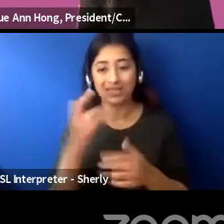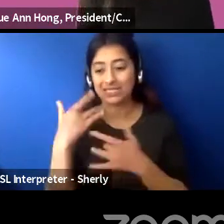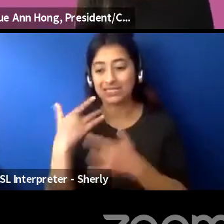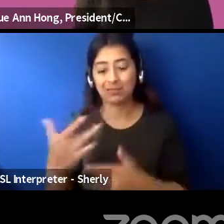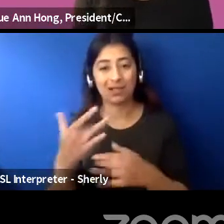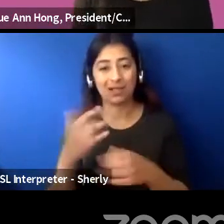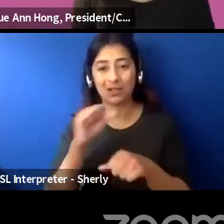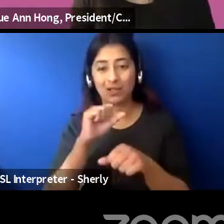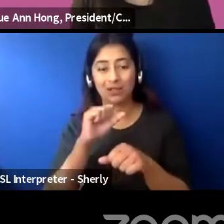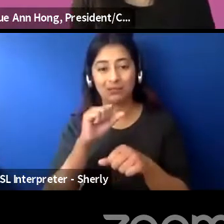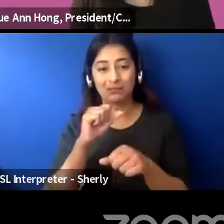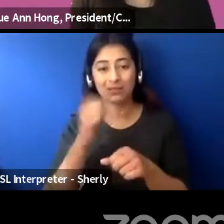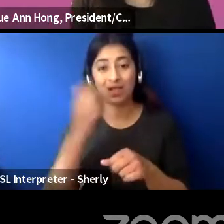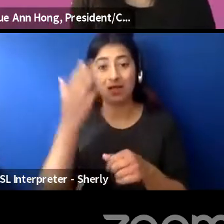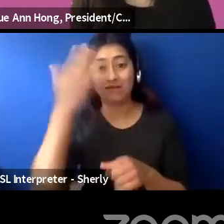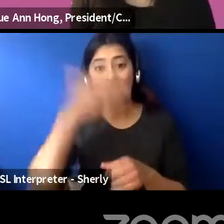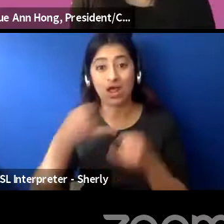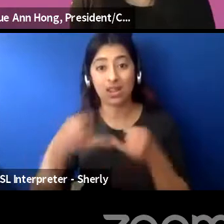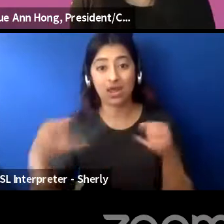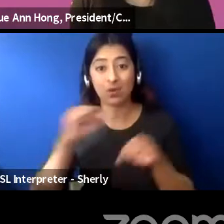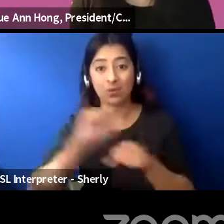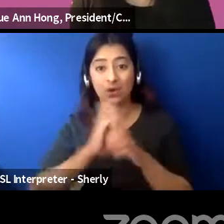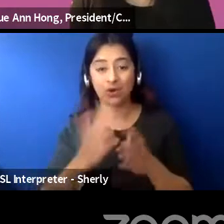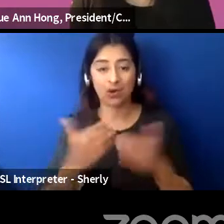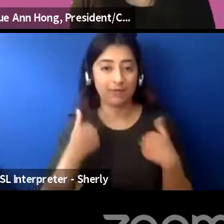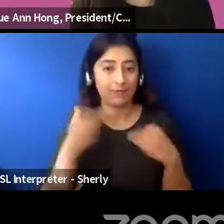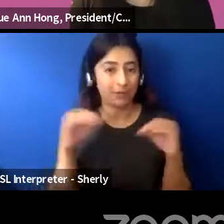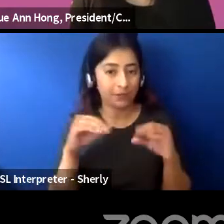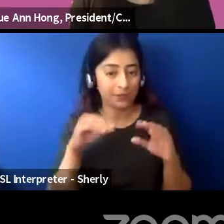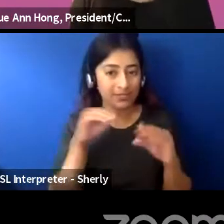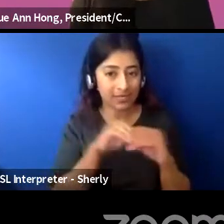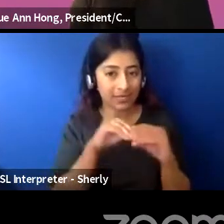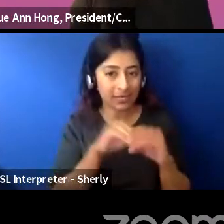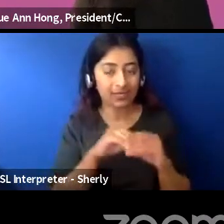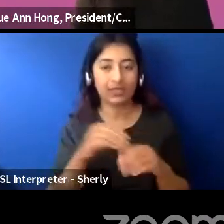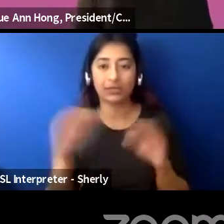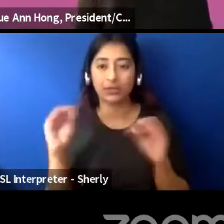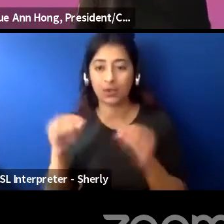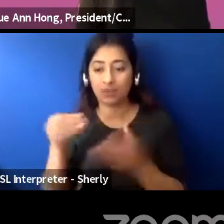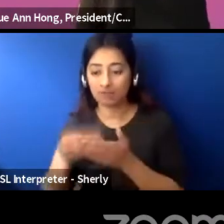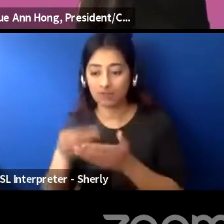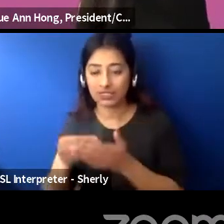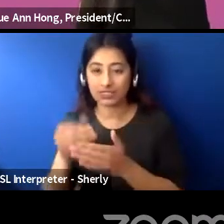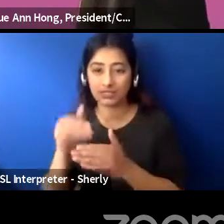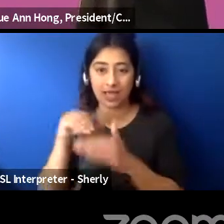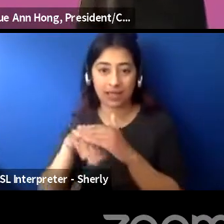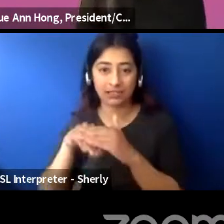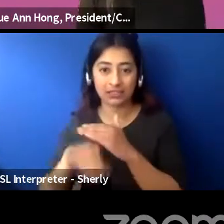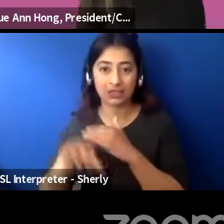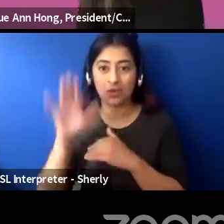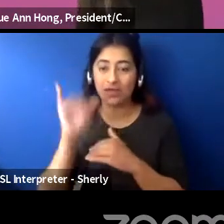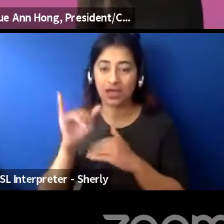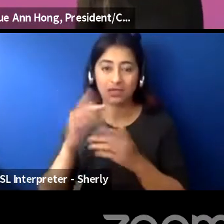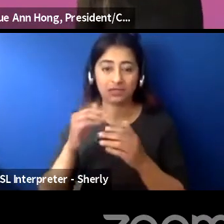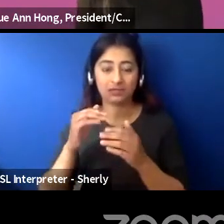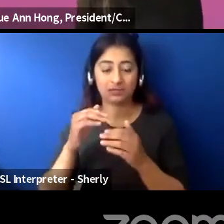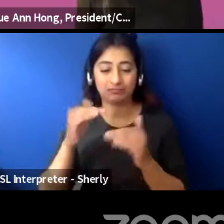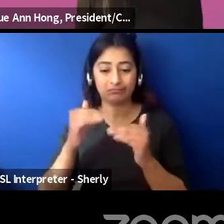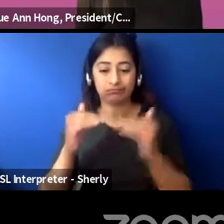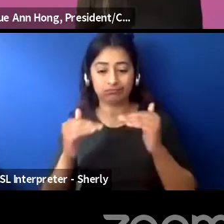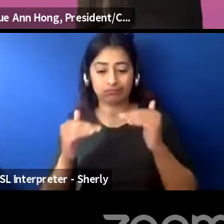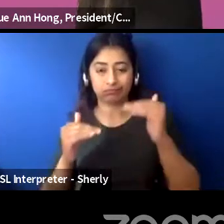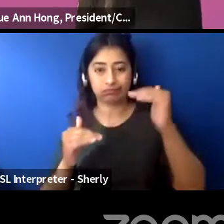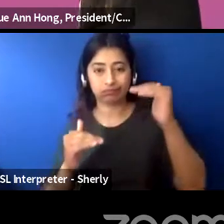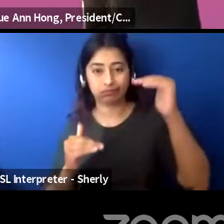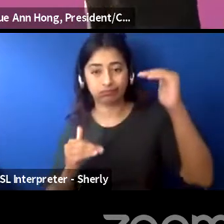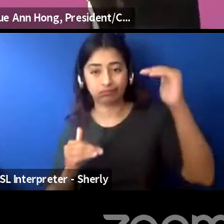a savings, do not have access to funds. And so we just see that hole getting deeper and that gap